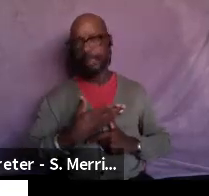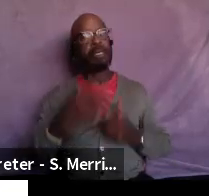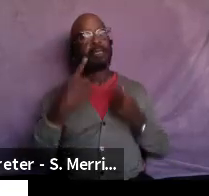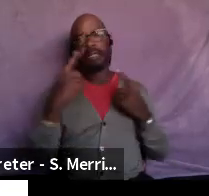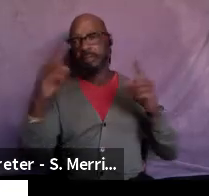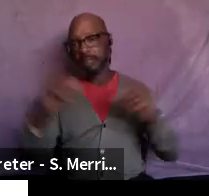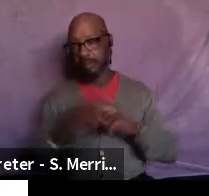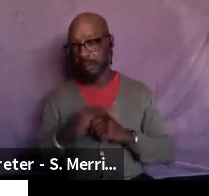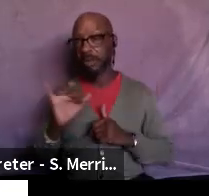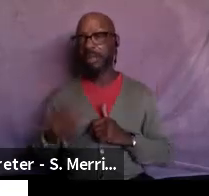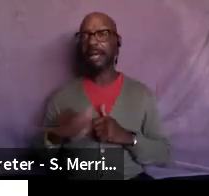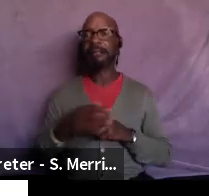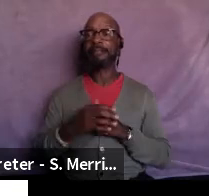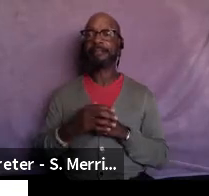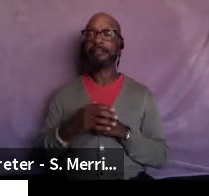agreement were that